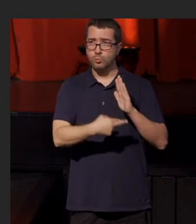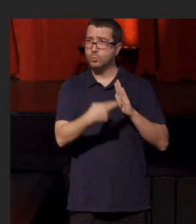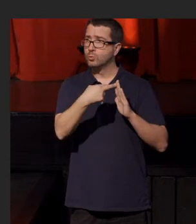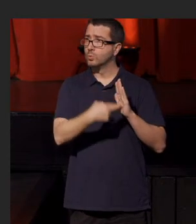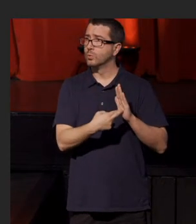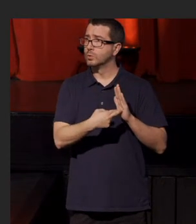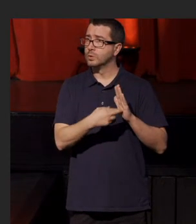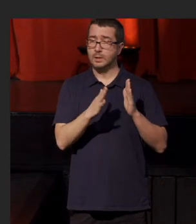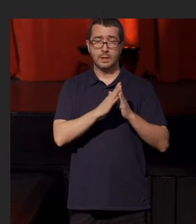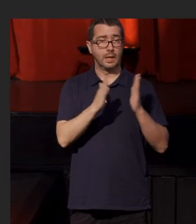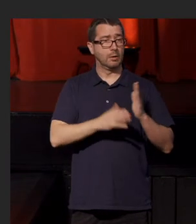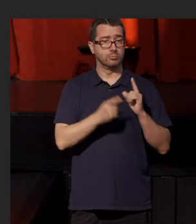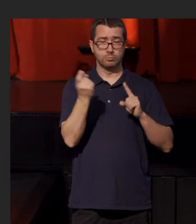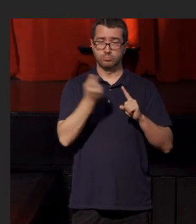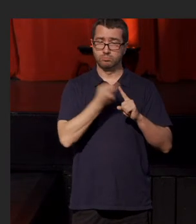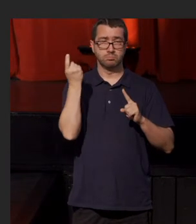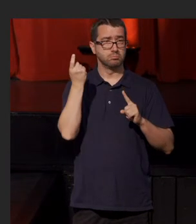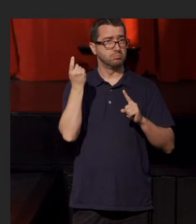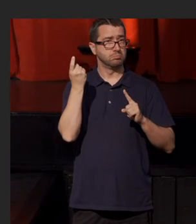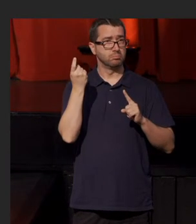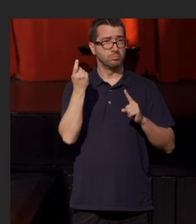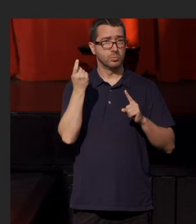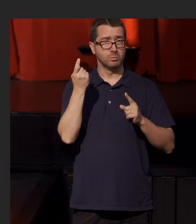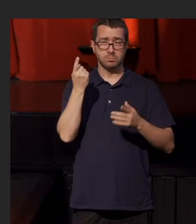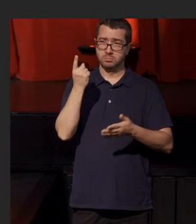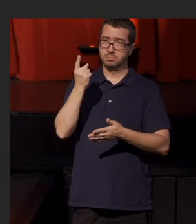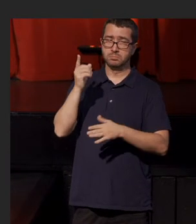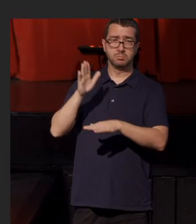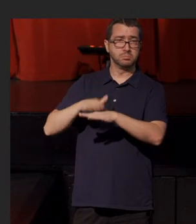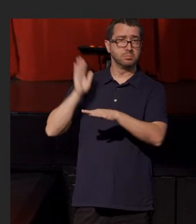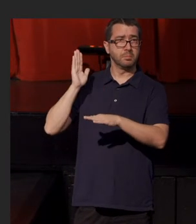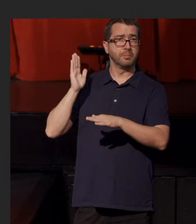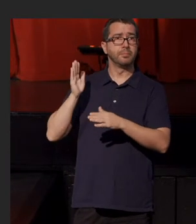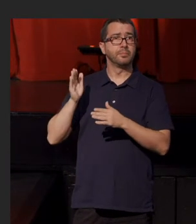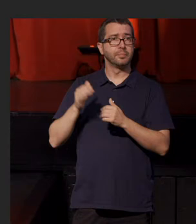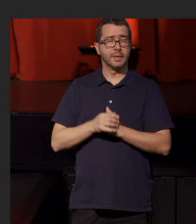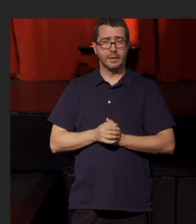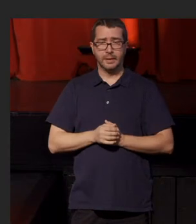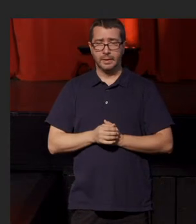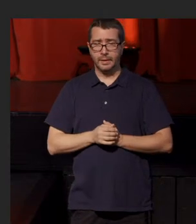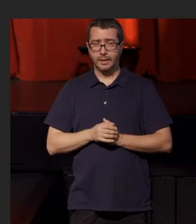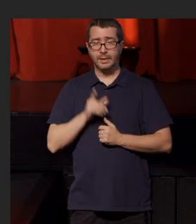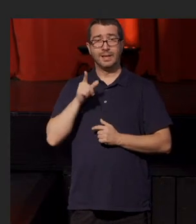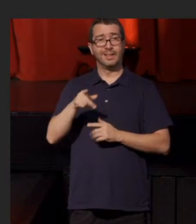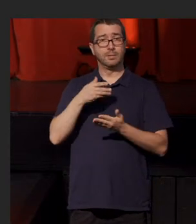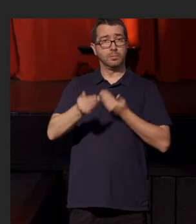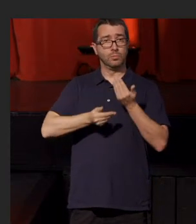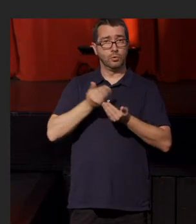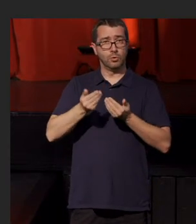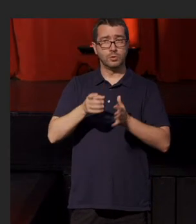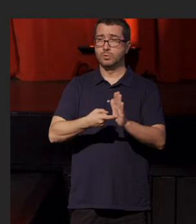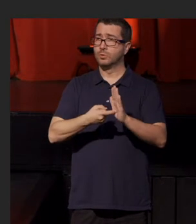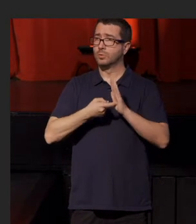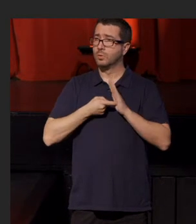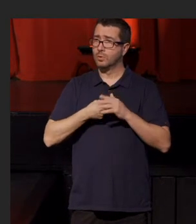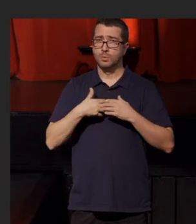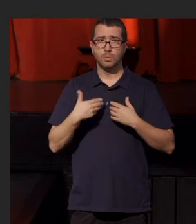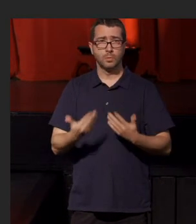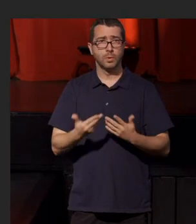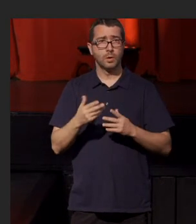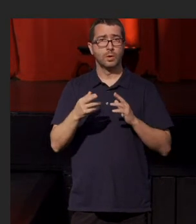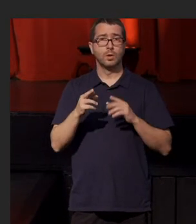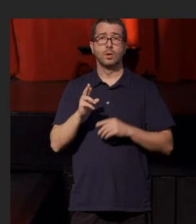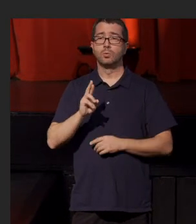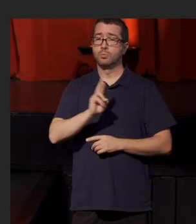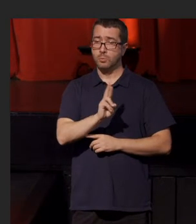has an automatic process to censure someone who does that. It's a taking down process. The taking down process requires that the Republicans and